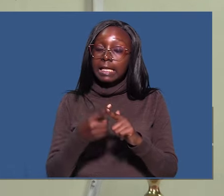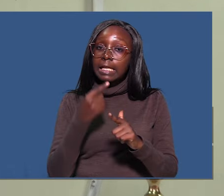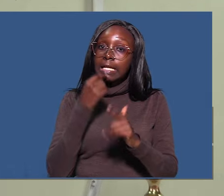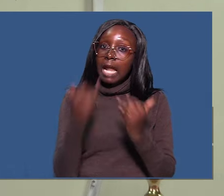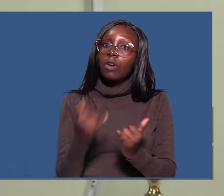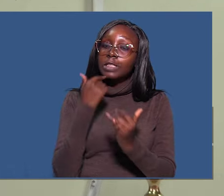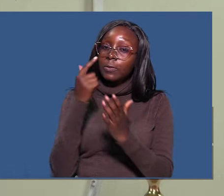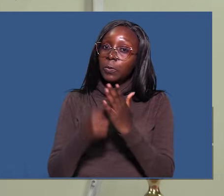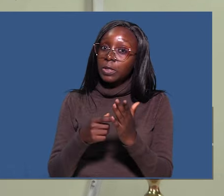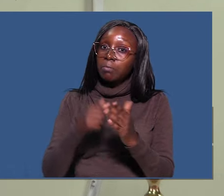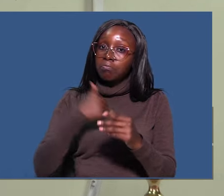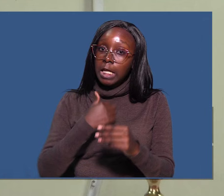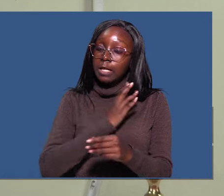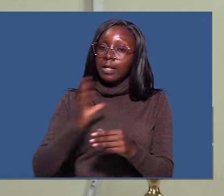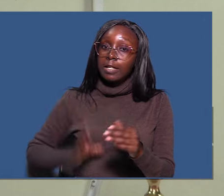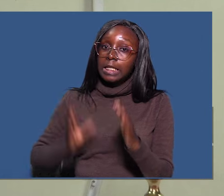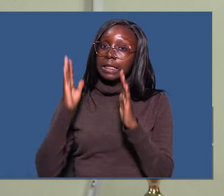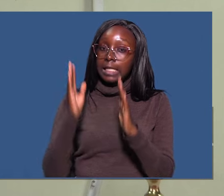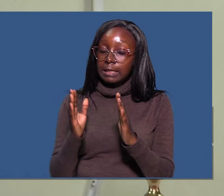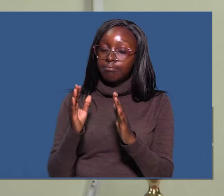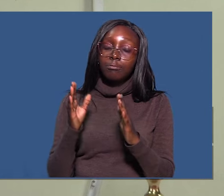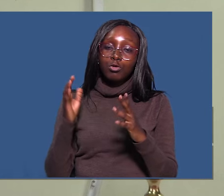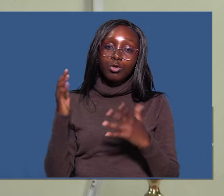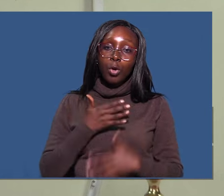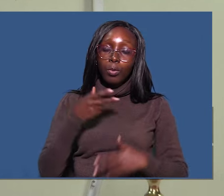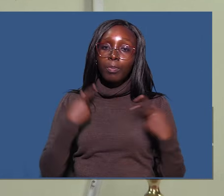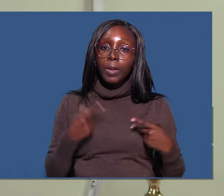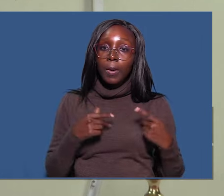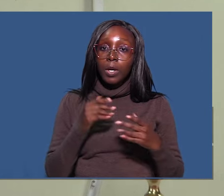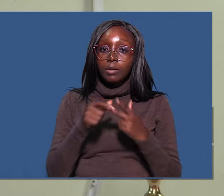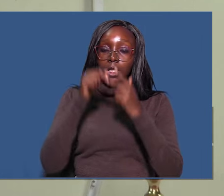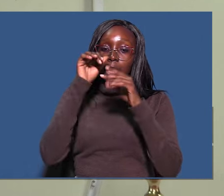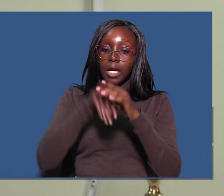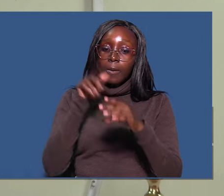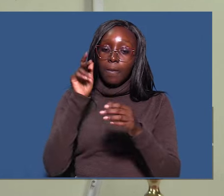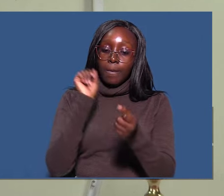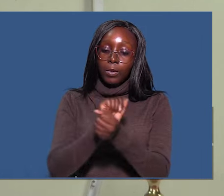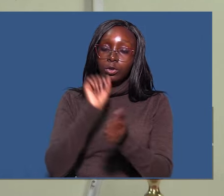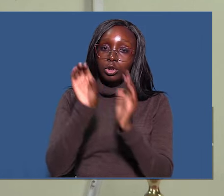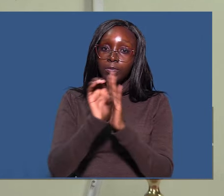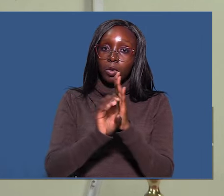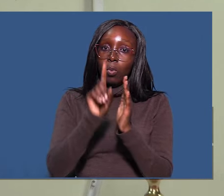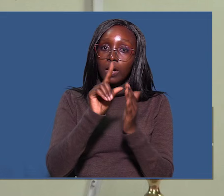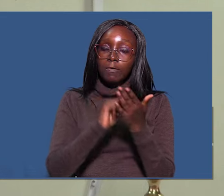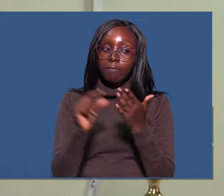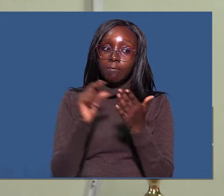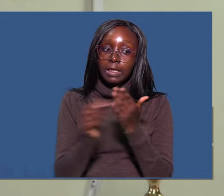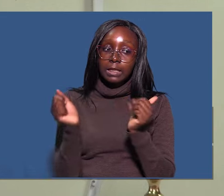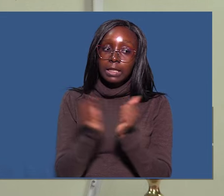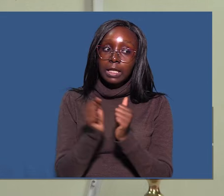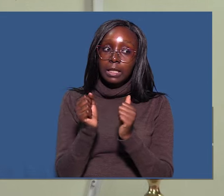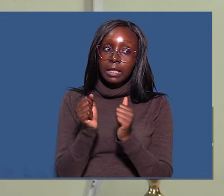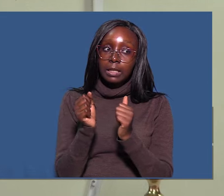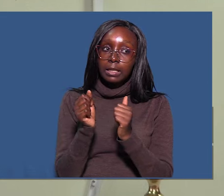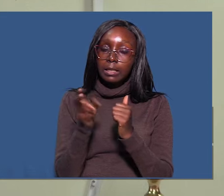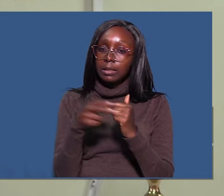of his conviction, Paul, in 1 Corinthians chapter 1, verse 18 and 24, he says that the